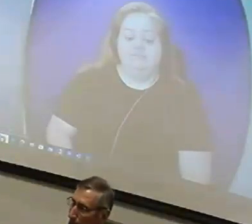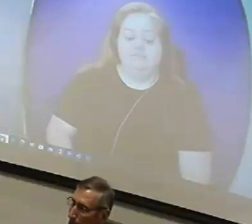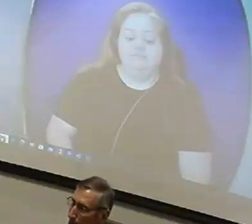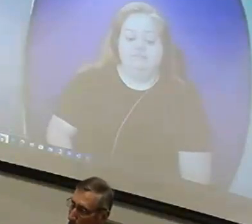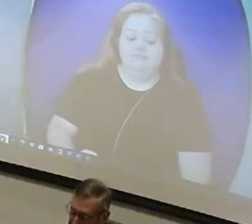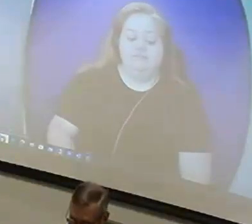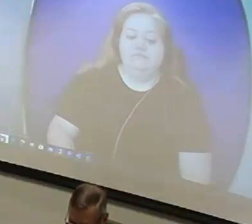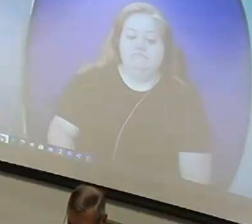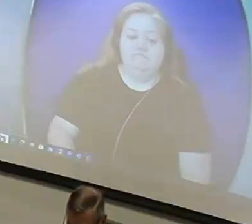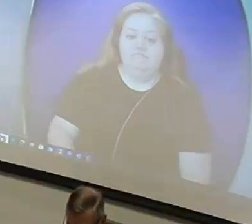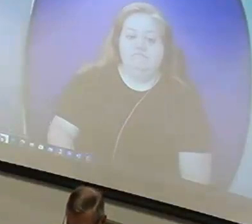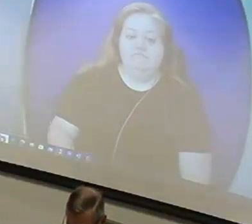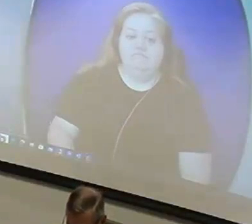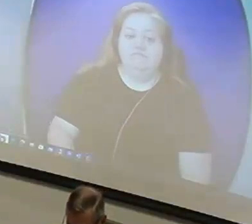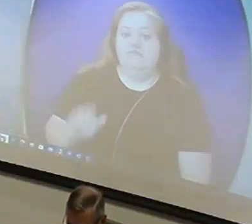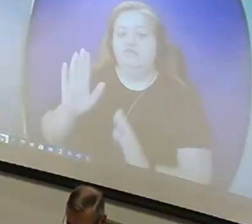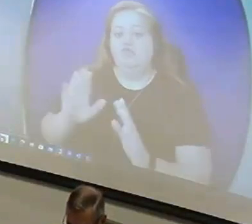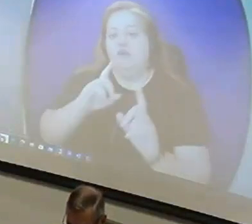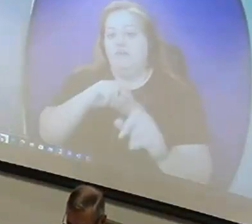Sounds like a great report. Thank you.